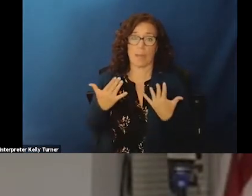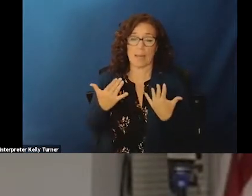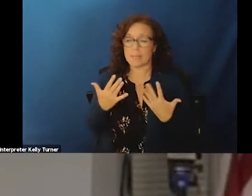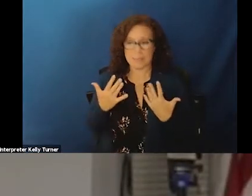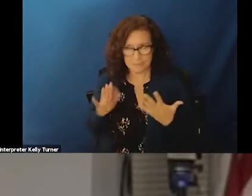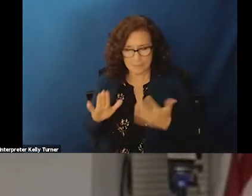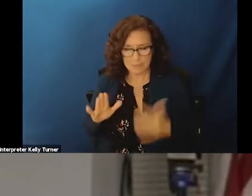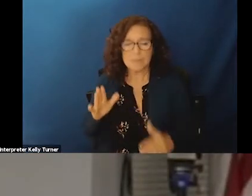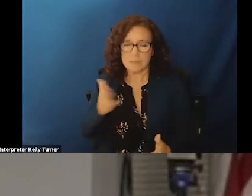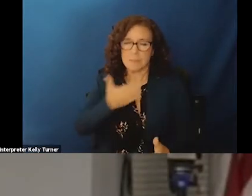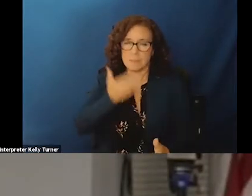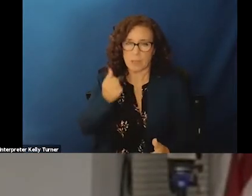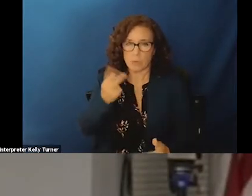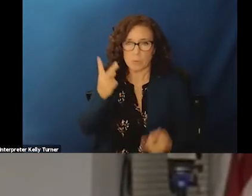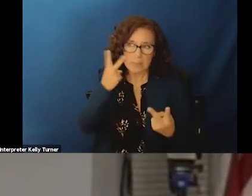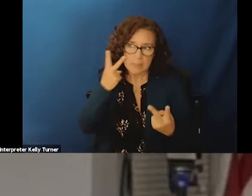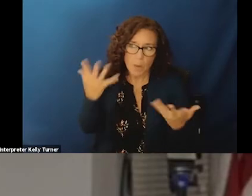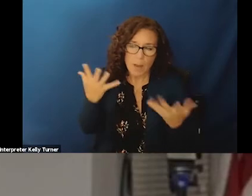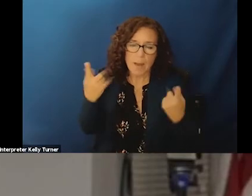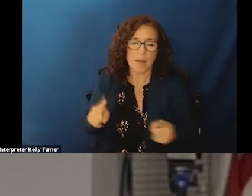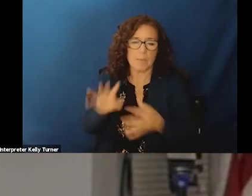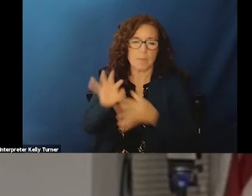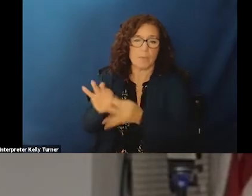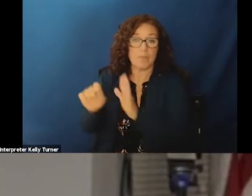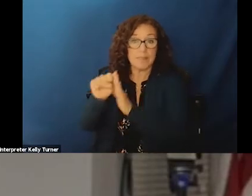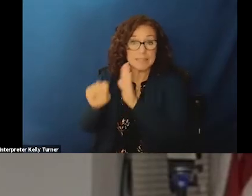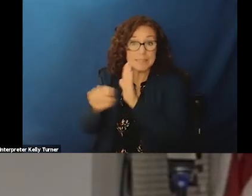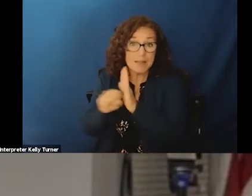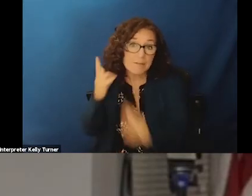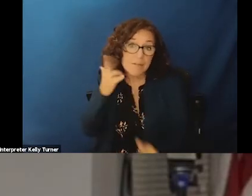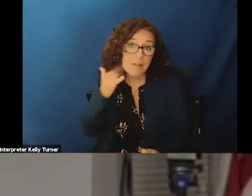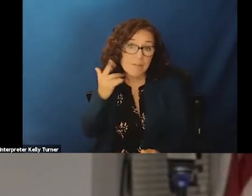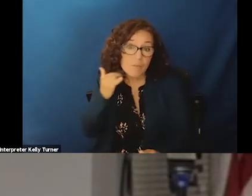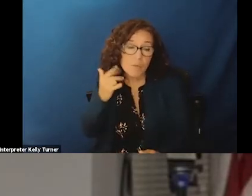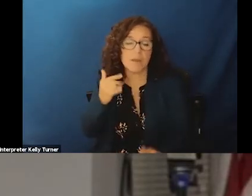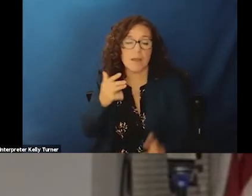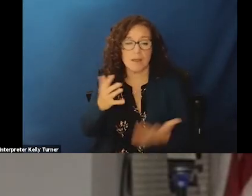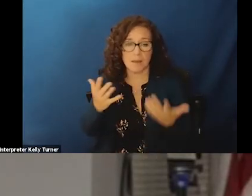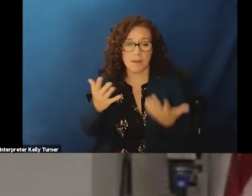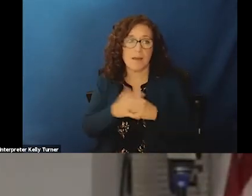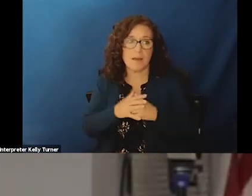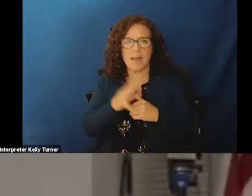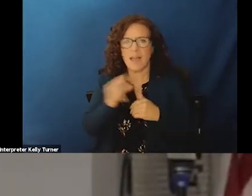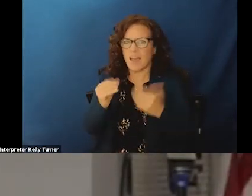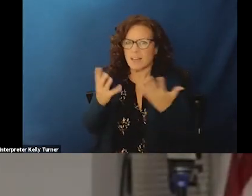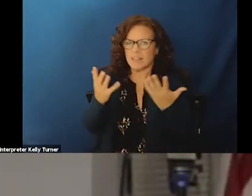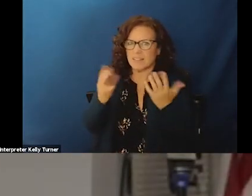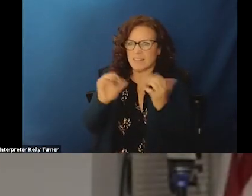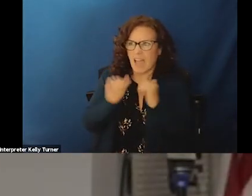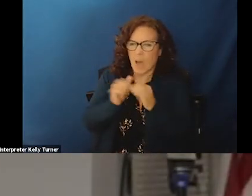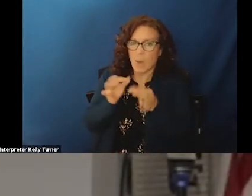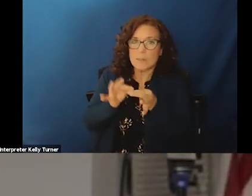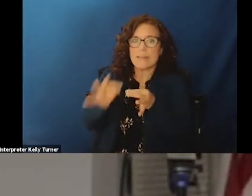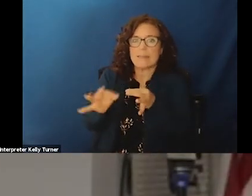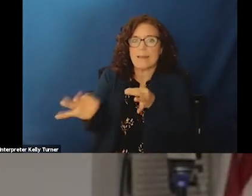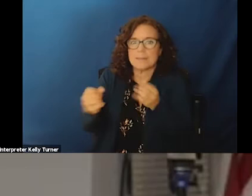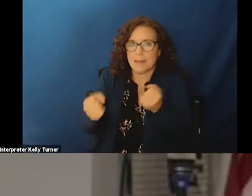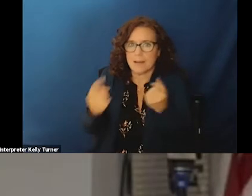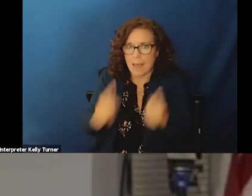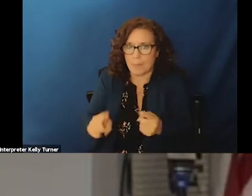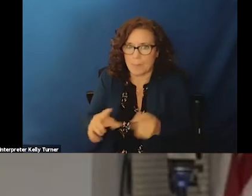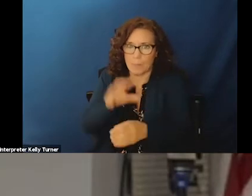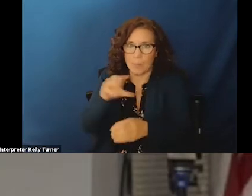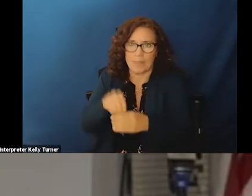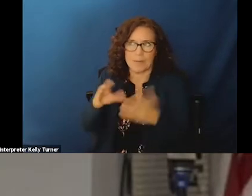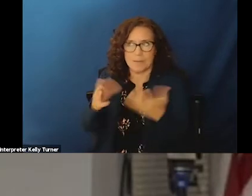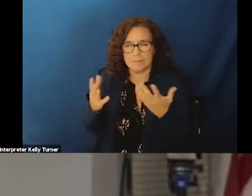what happens on different levels and all of the ways in which delay can happen in a multi-layered government. I would love for us to